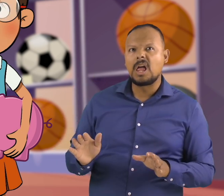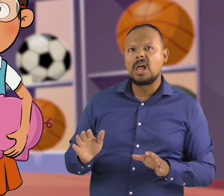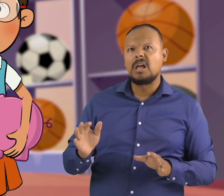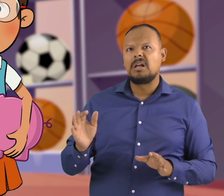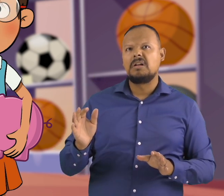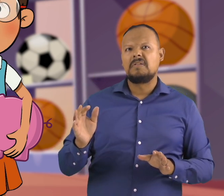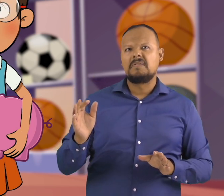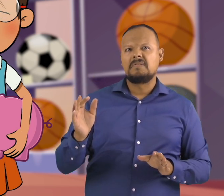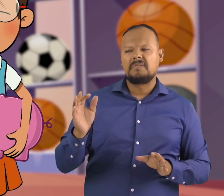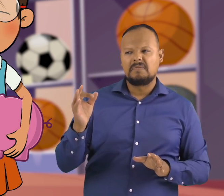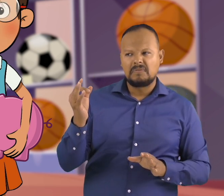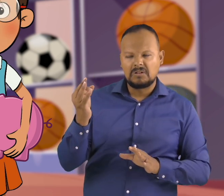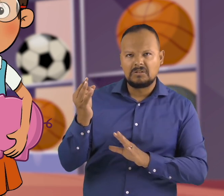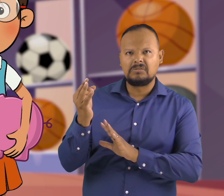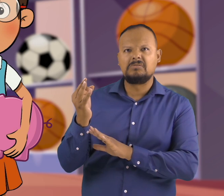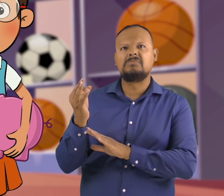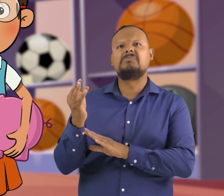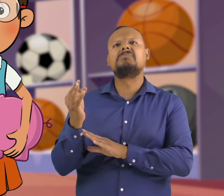on Friday.